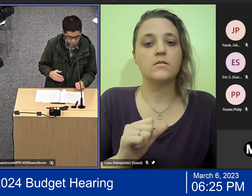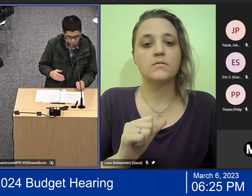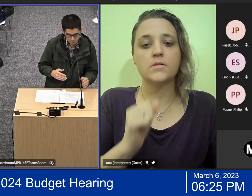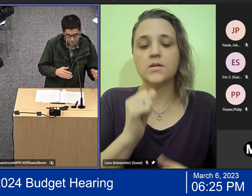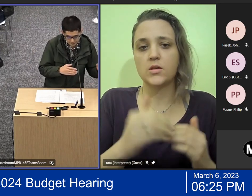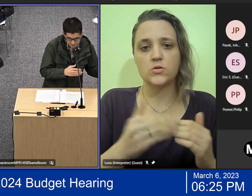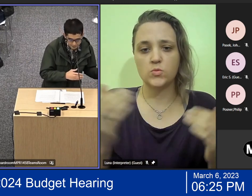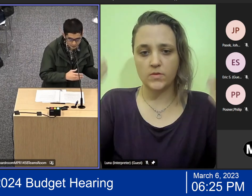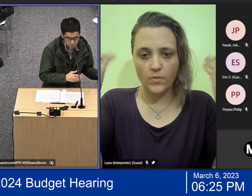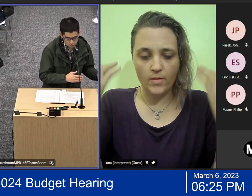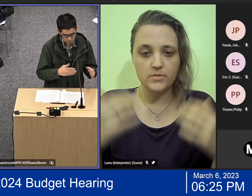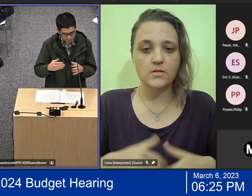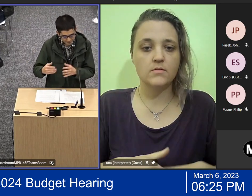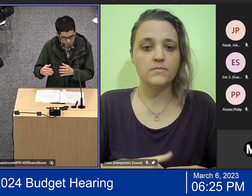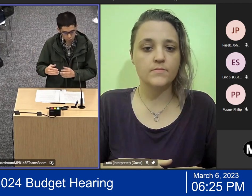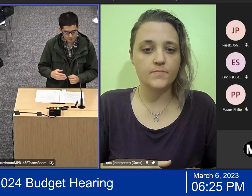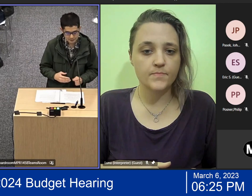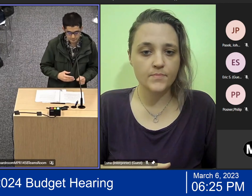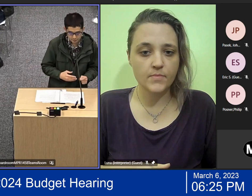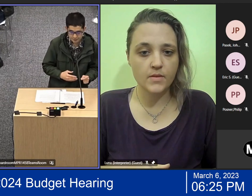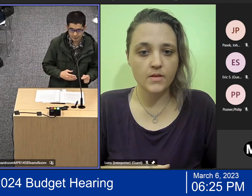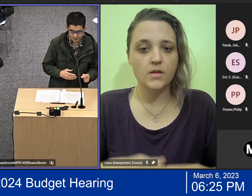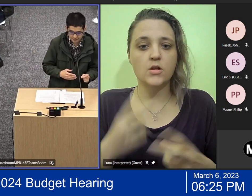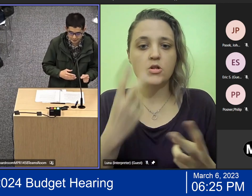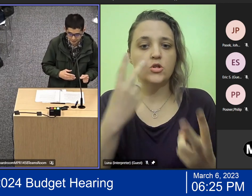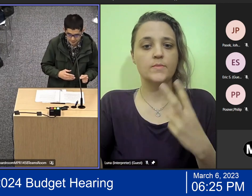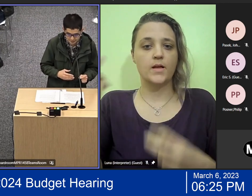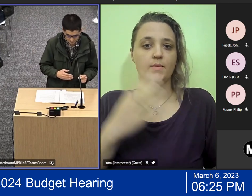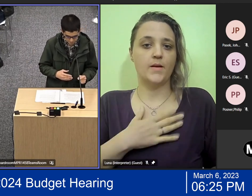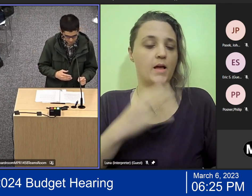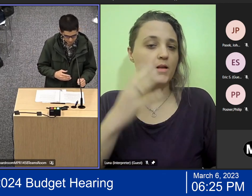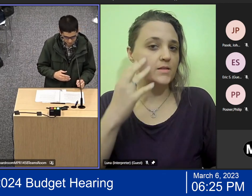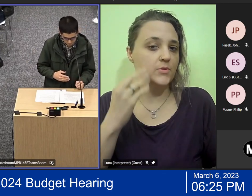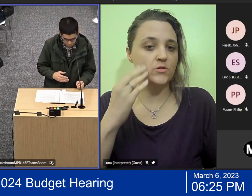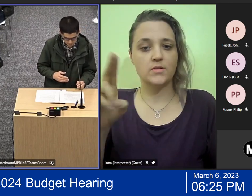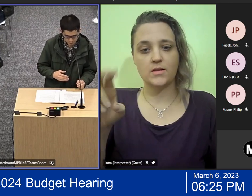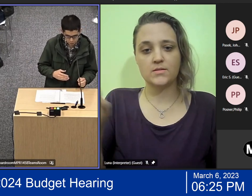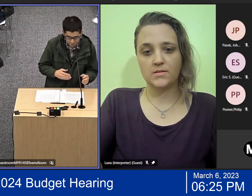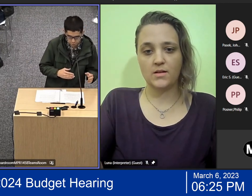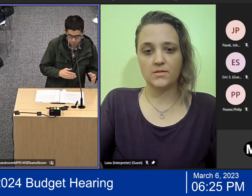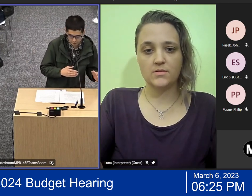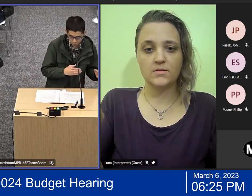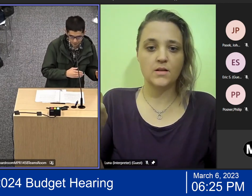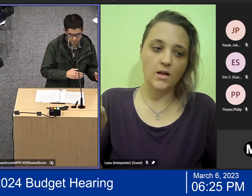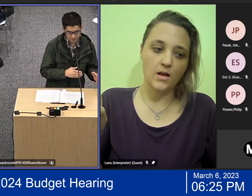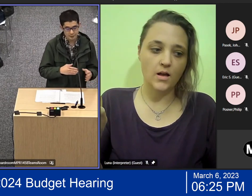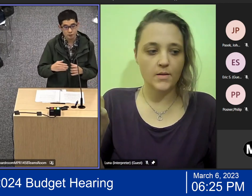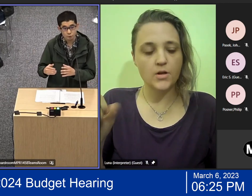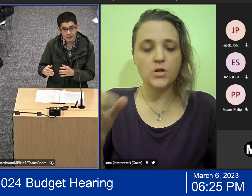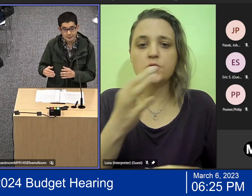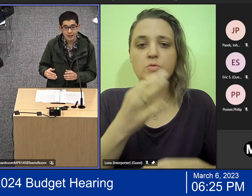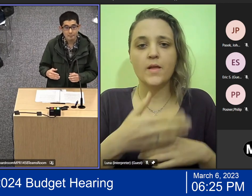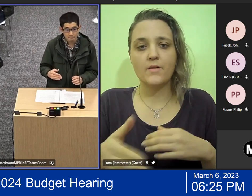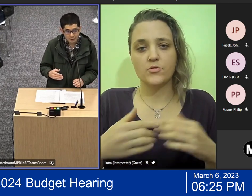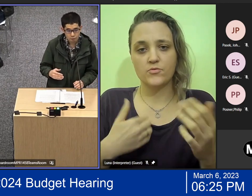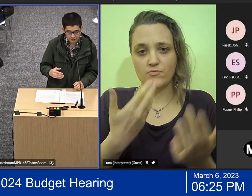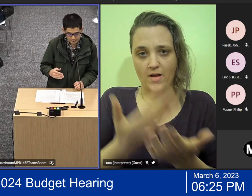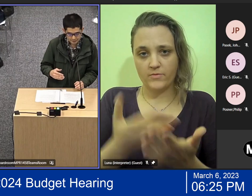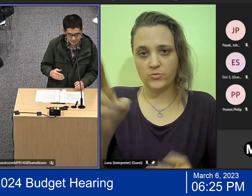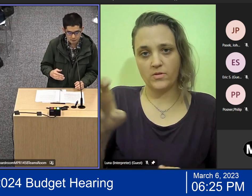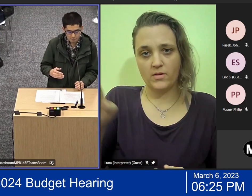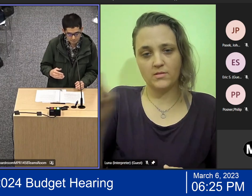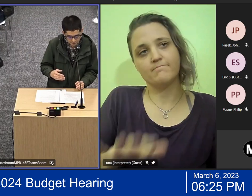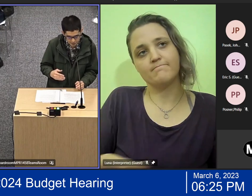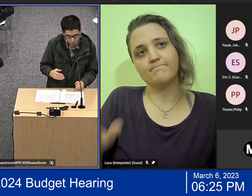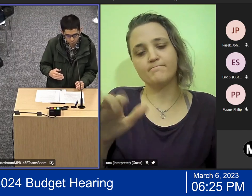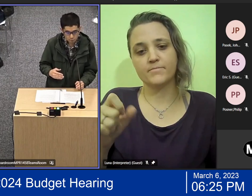not too overwhelmed in a good sense. To look back on my experience in the United States, soon